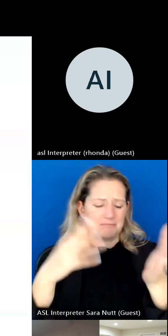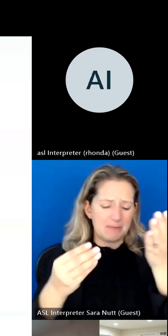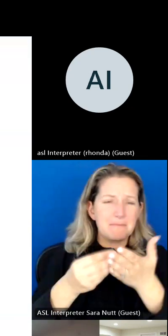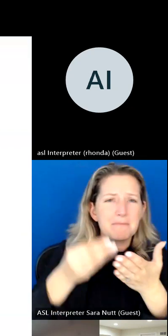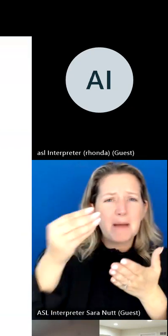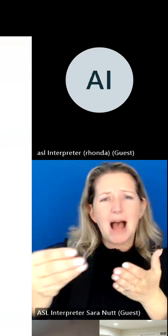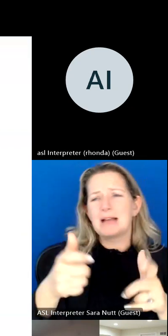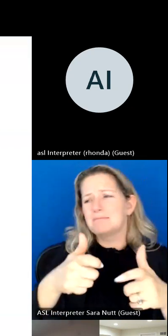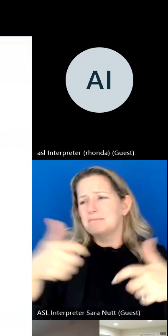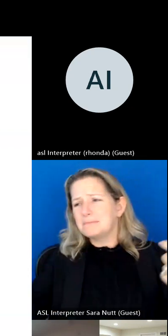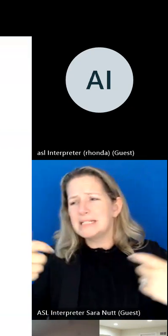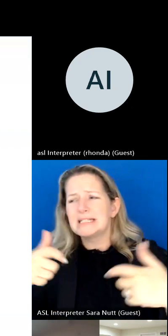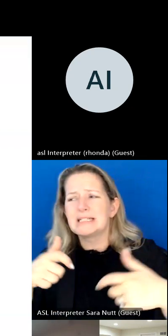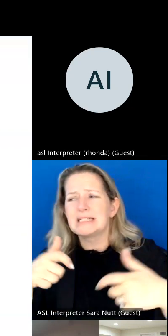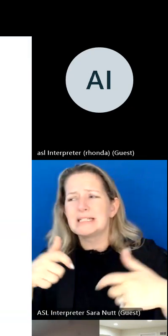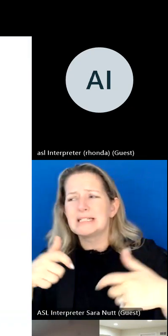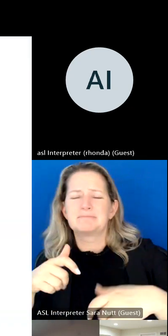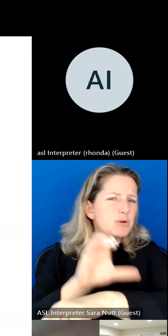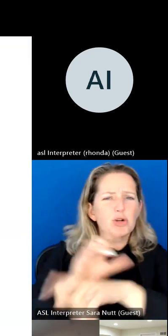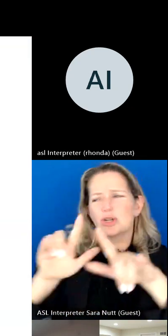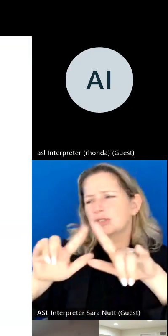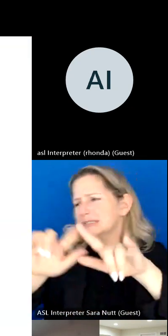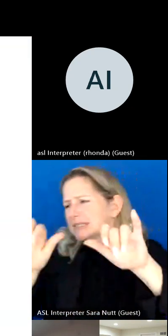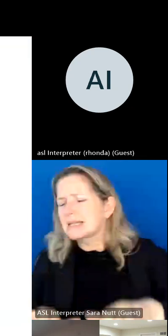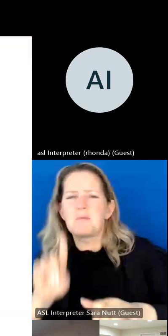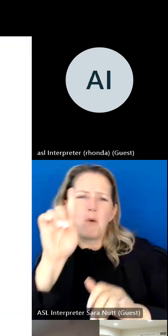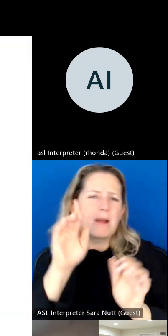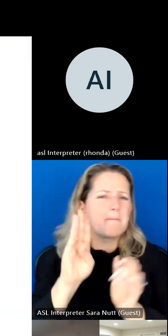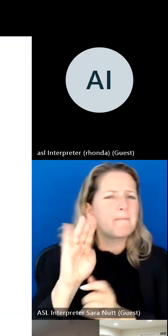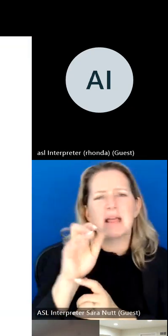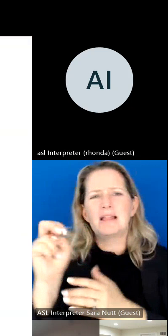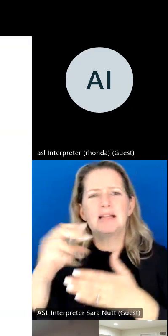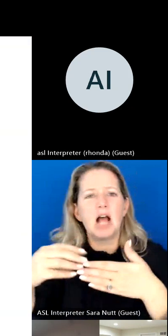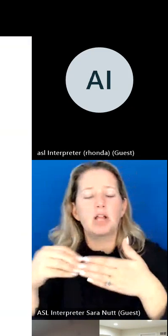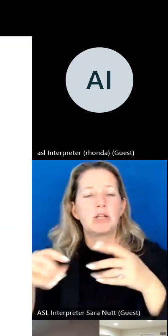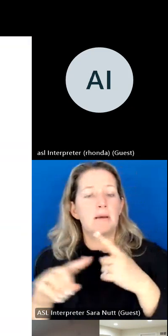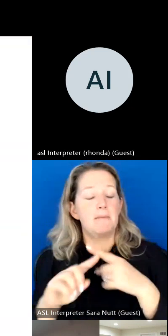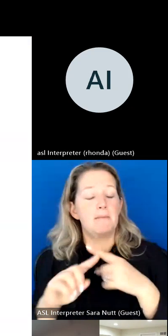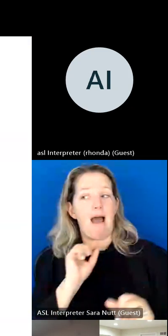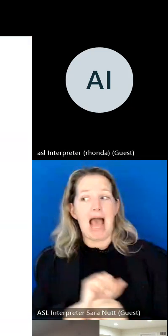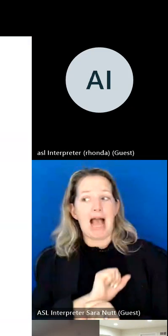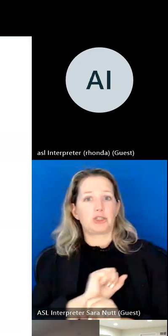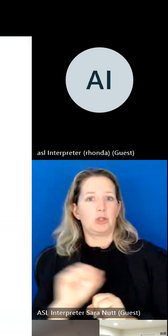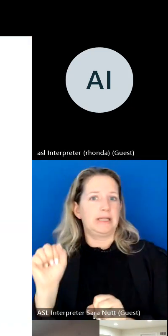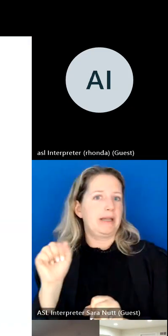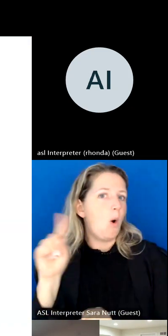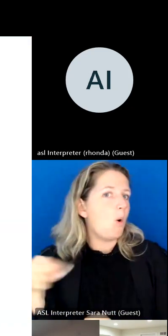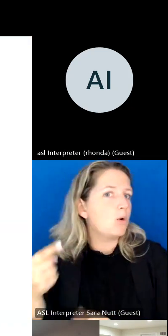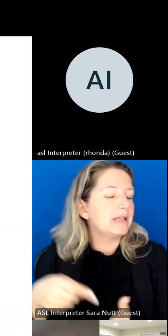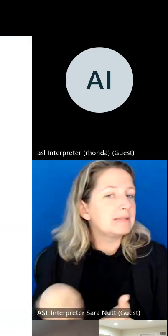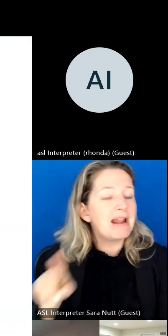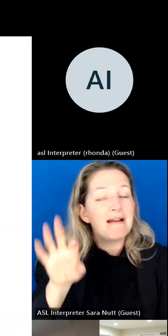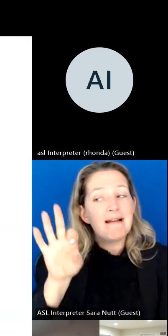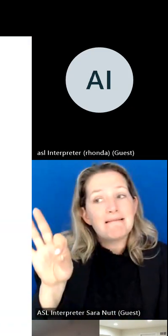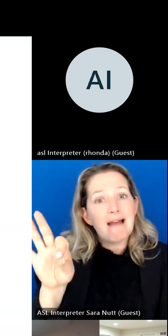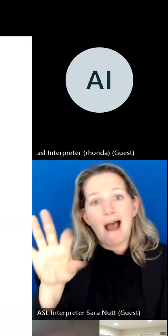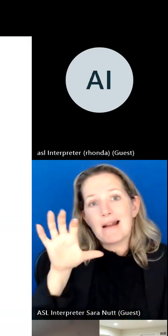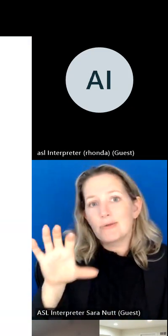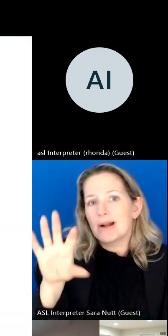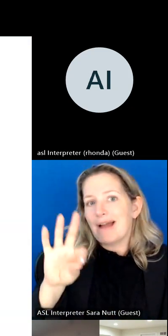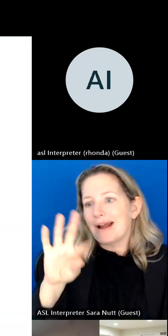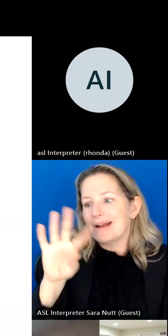computer system for $1 billion, and they actually only spend $998 million. So there's $2 million